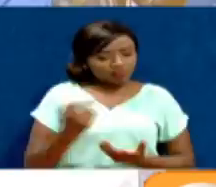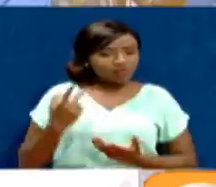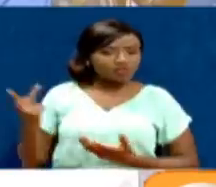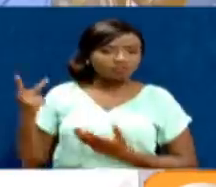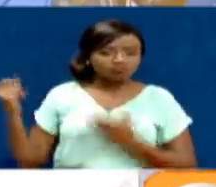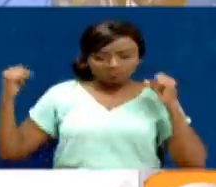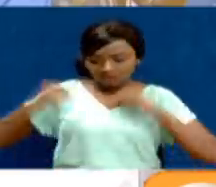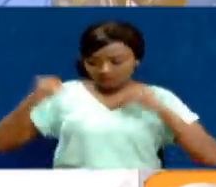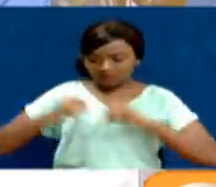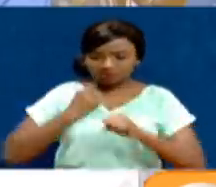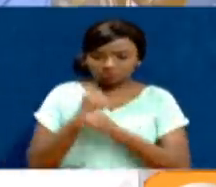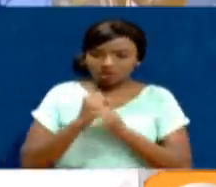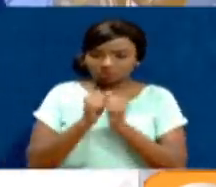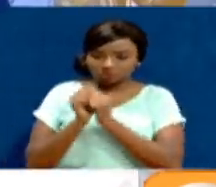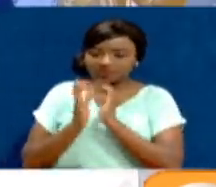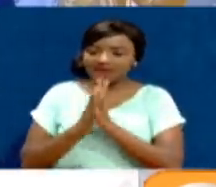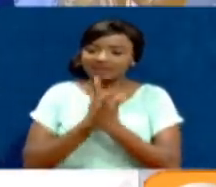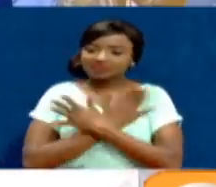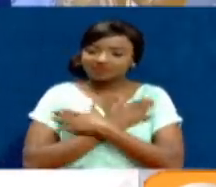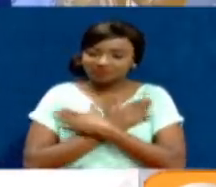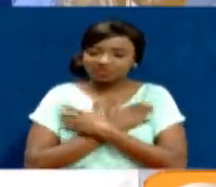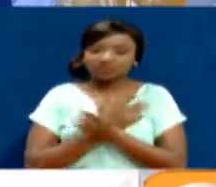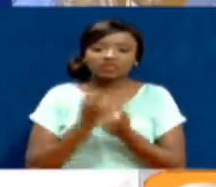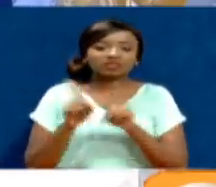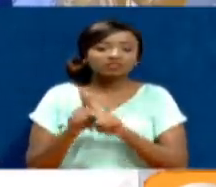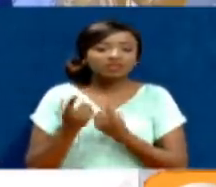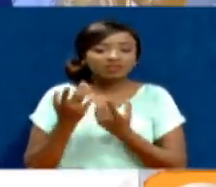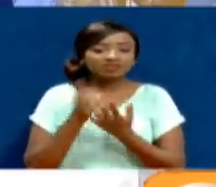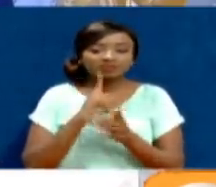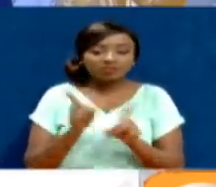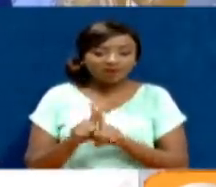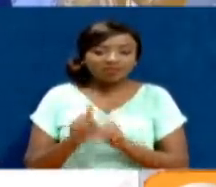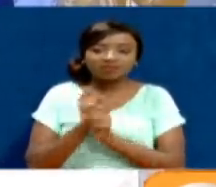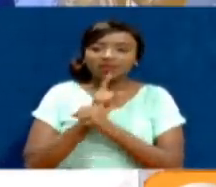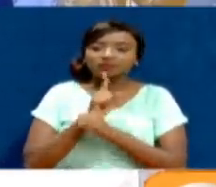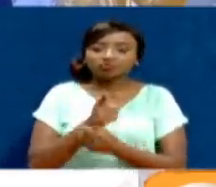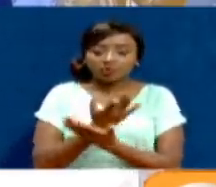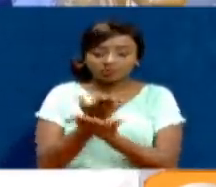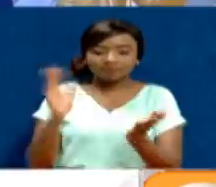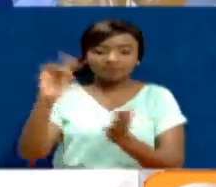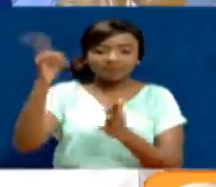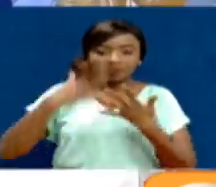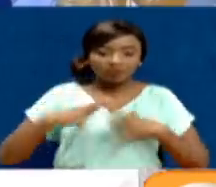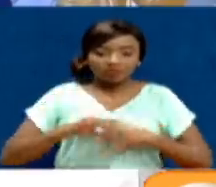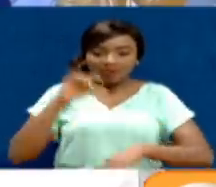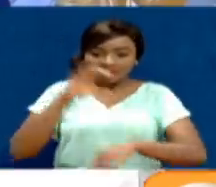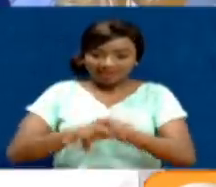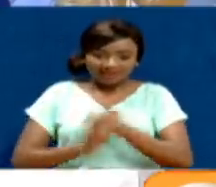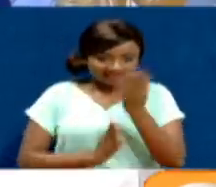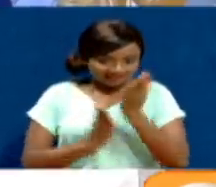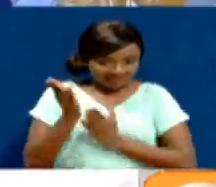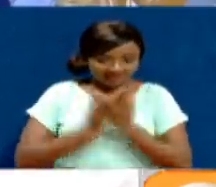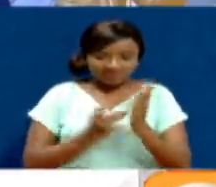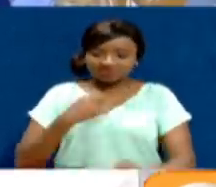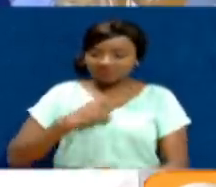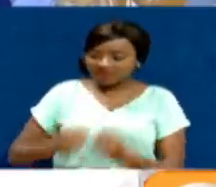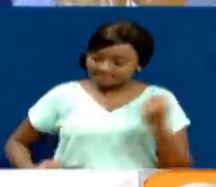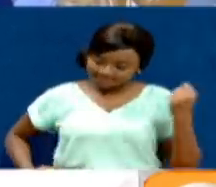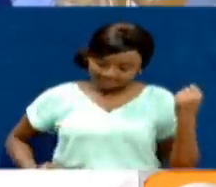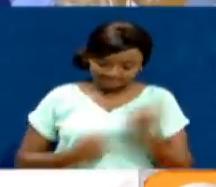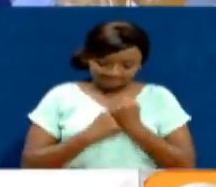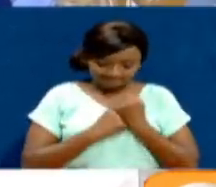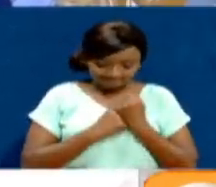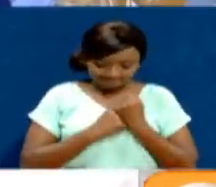work together as friends, as brothers, to ensure Nairobians wanapata good services. All right. So I'm going to support the president. I'm loyal to the